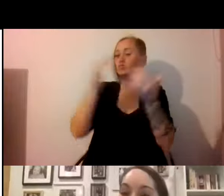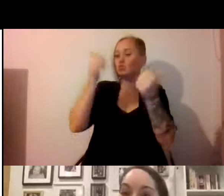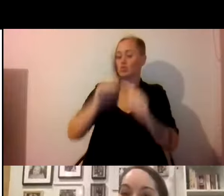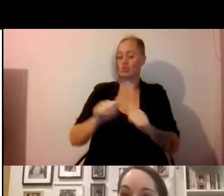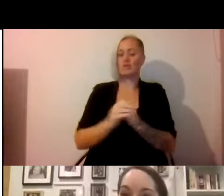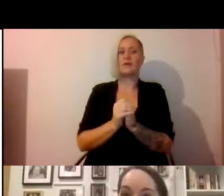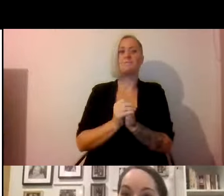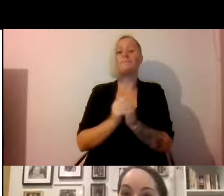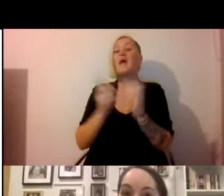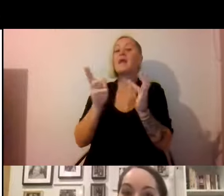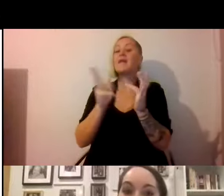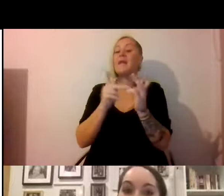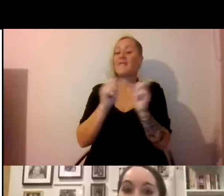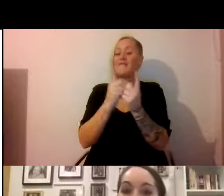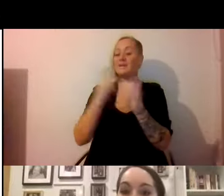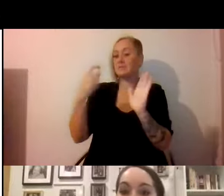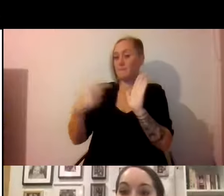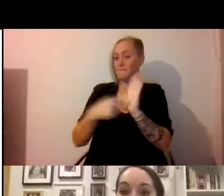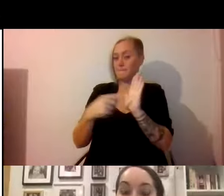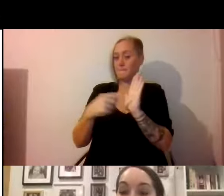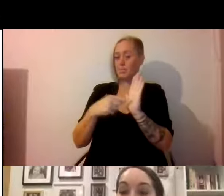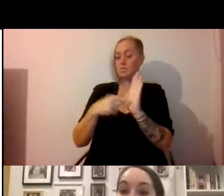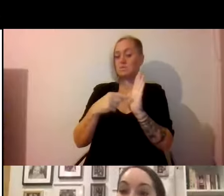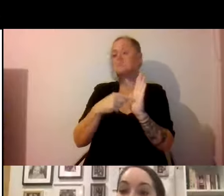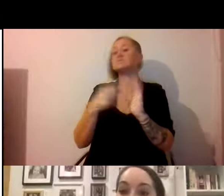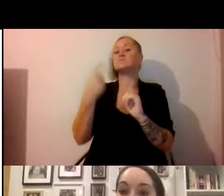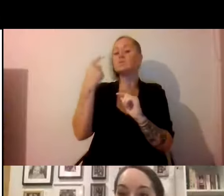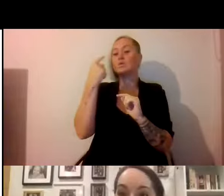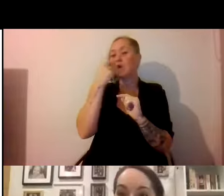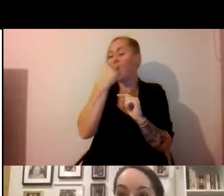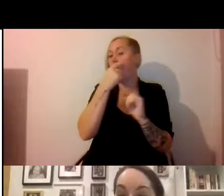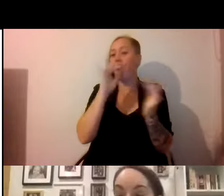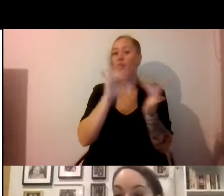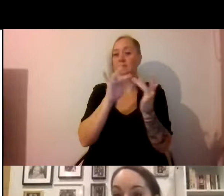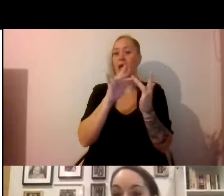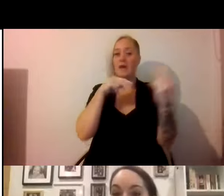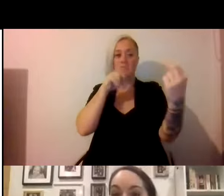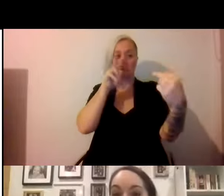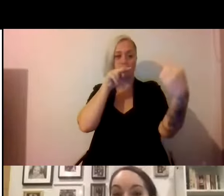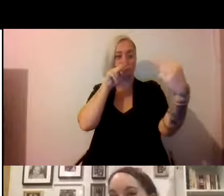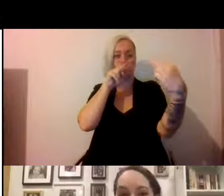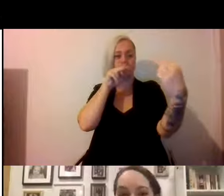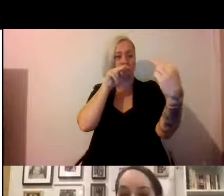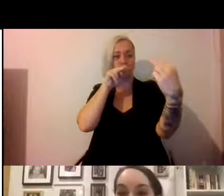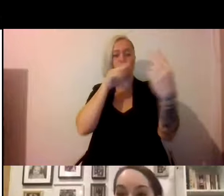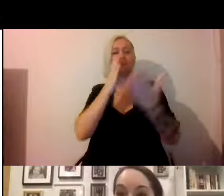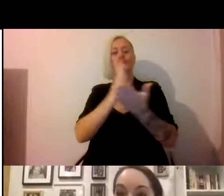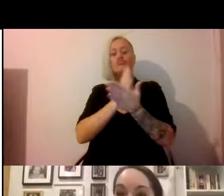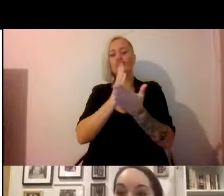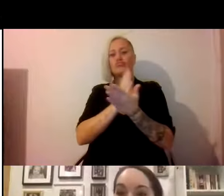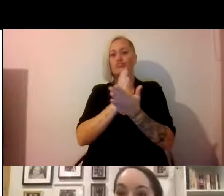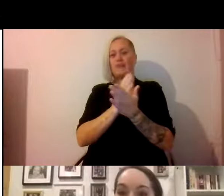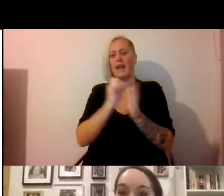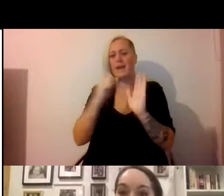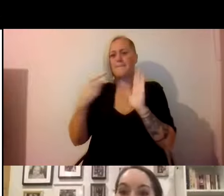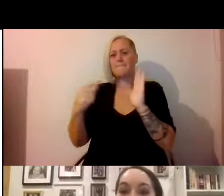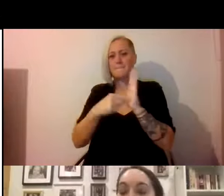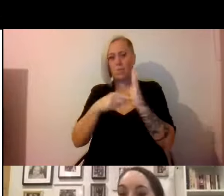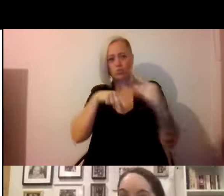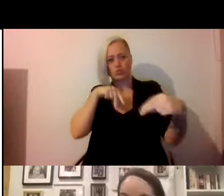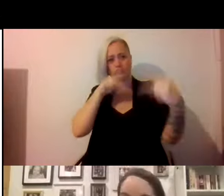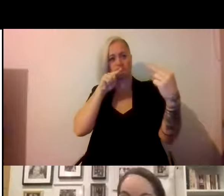contact. So maintaining eye contact in deaf culture is really, really important, especially because it's a visual language. So when